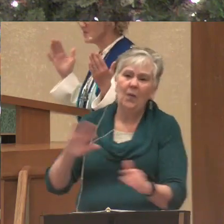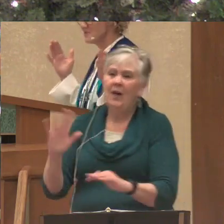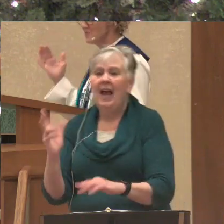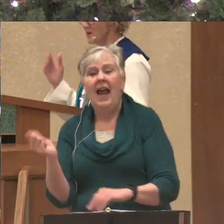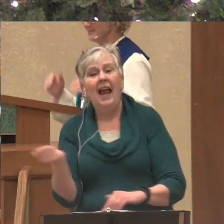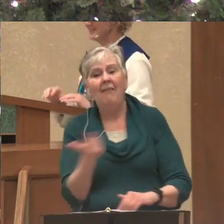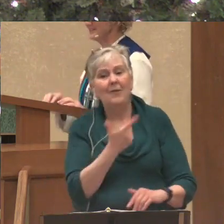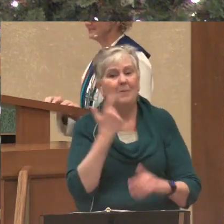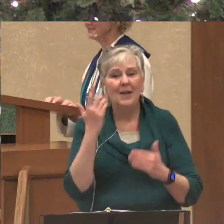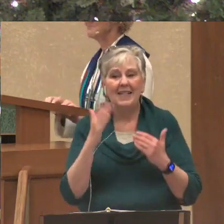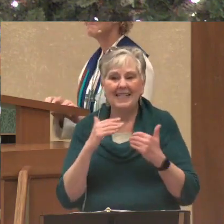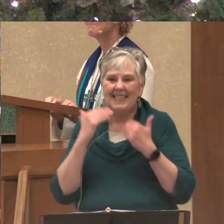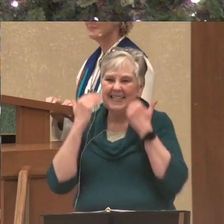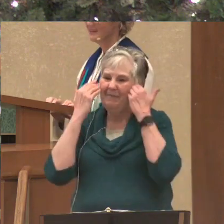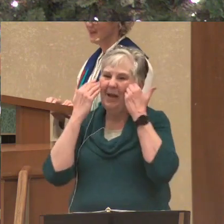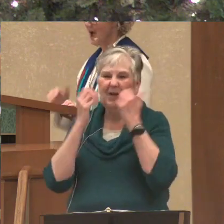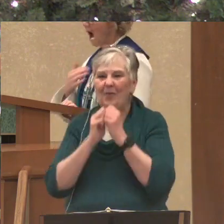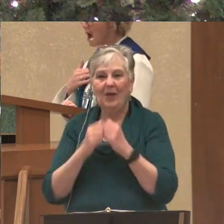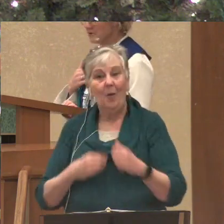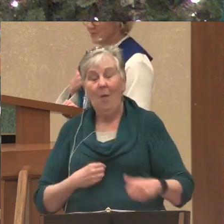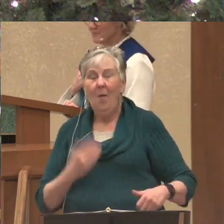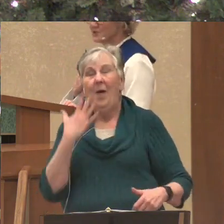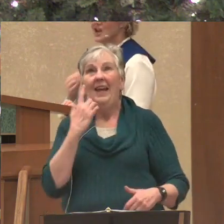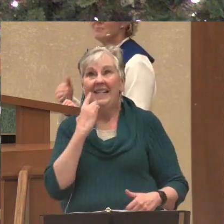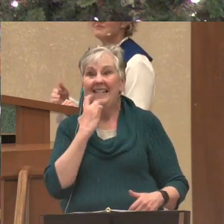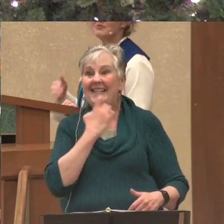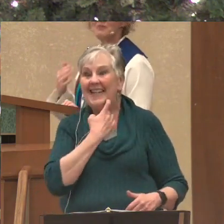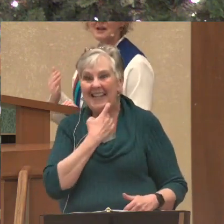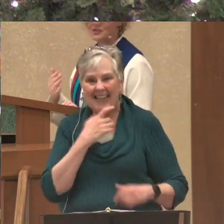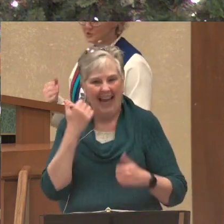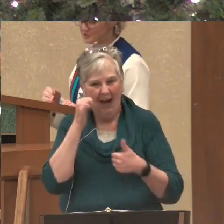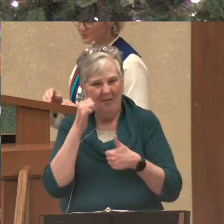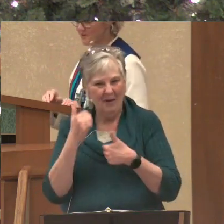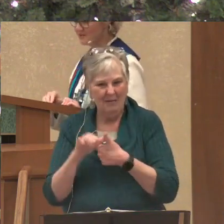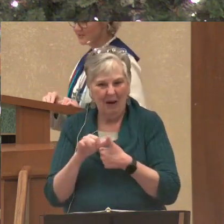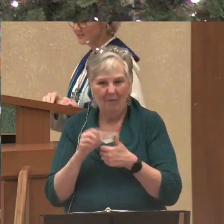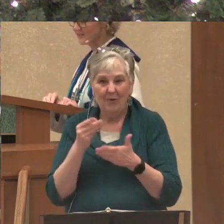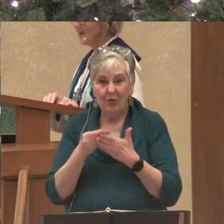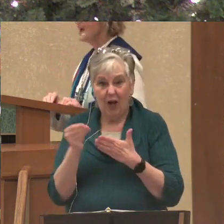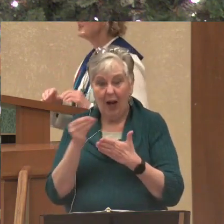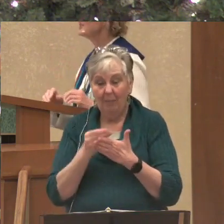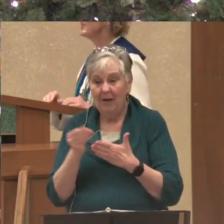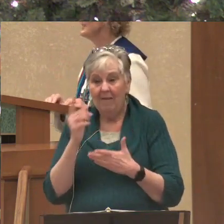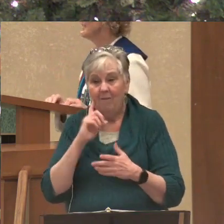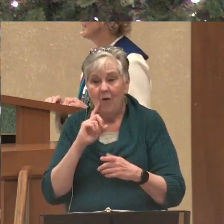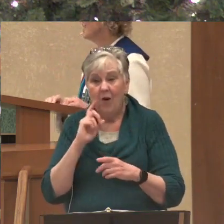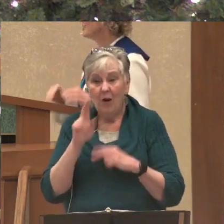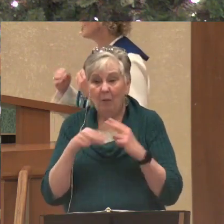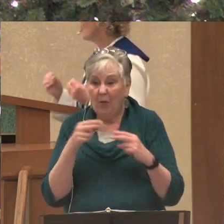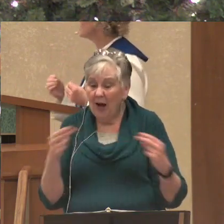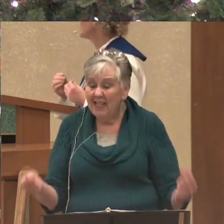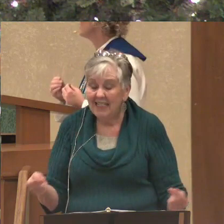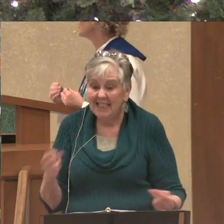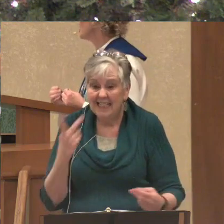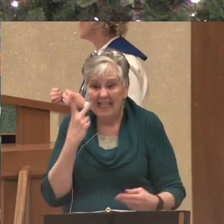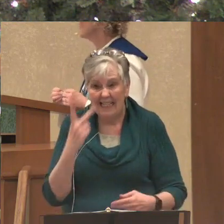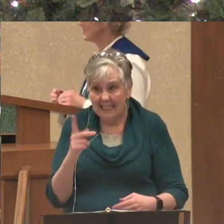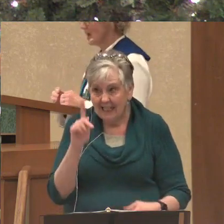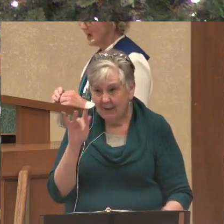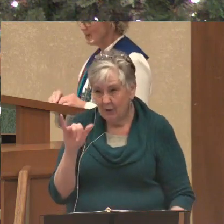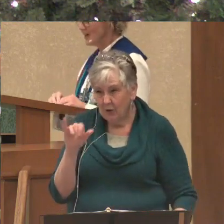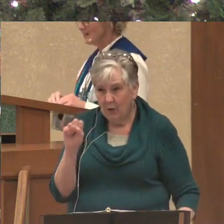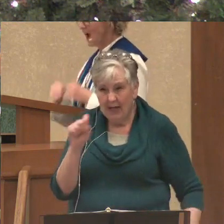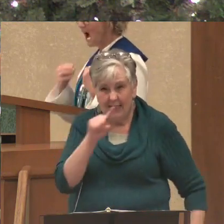with bright white teeth. I remember shopping for my children's presents and seeing toys on the